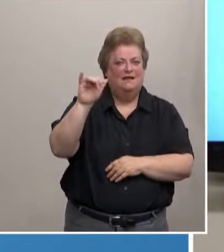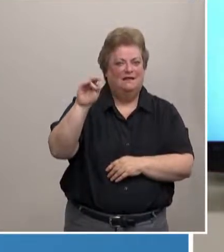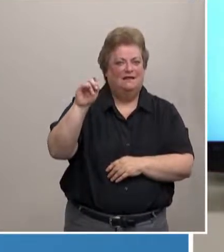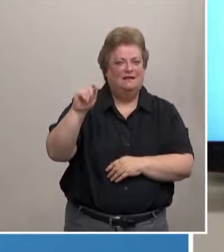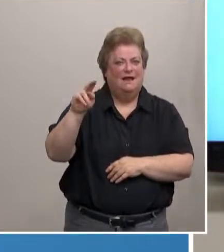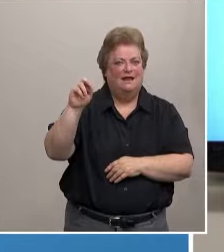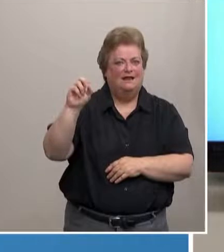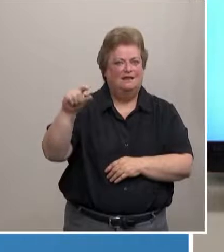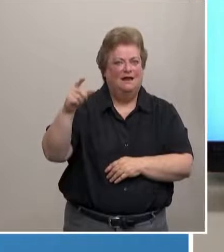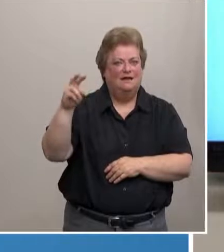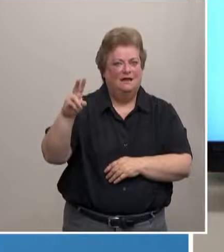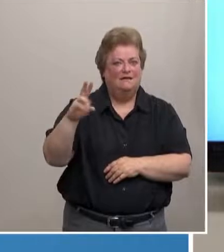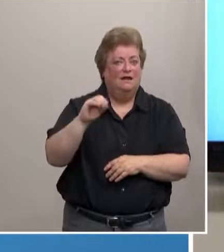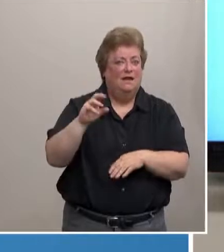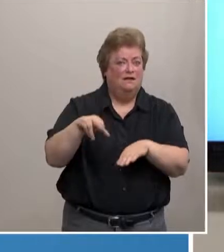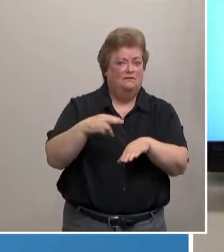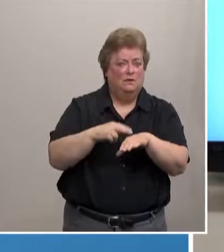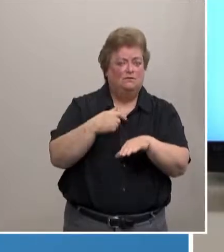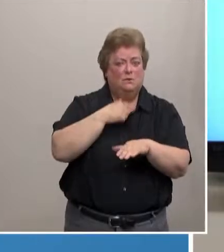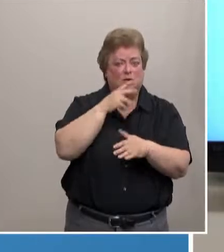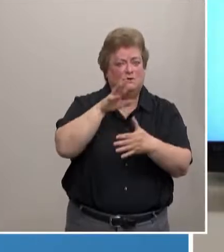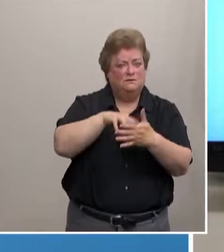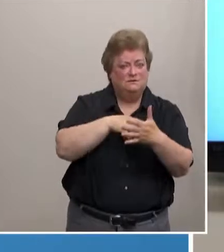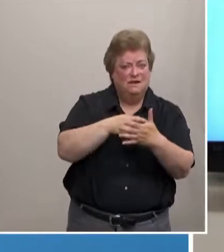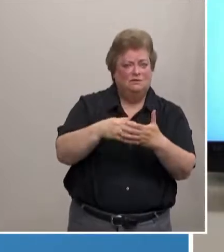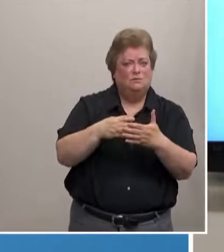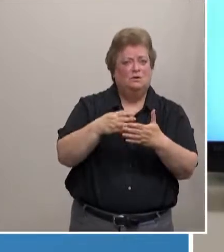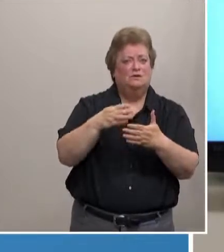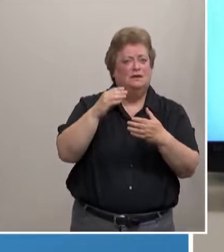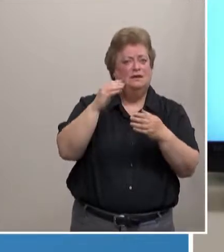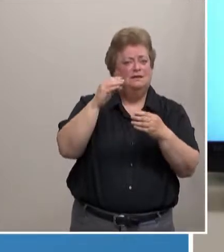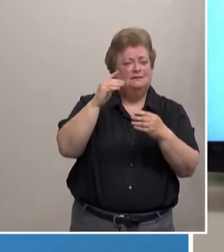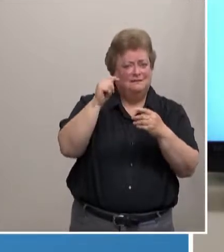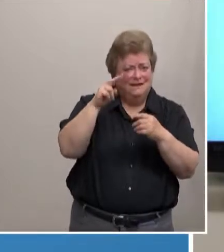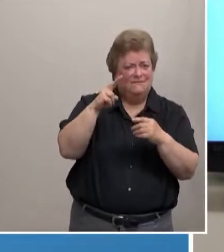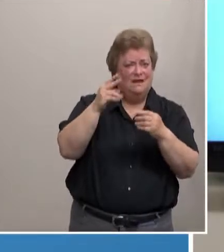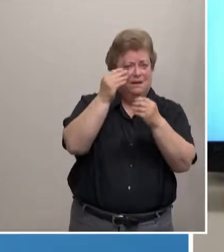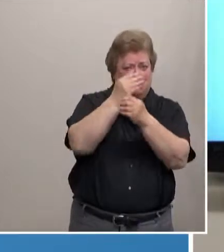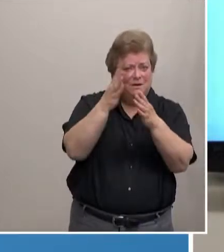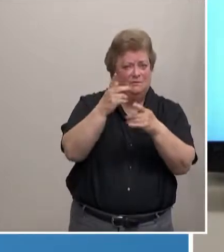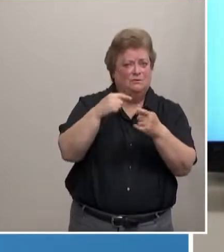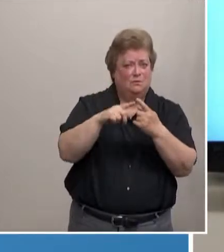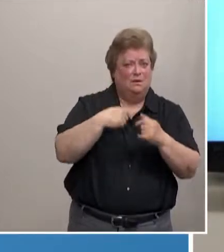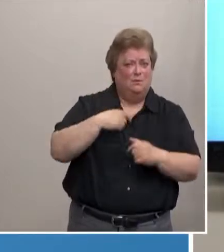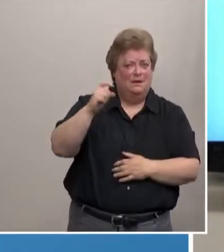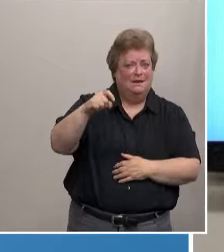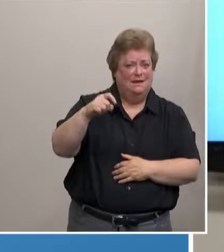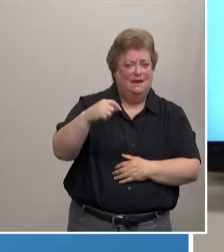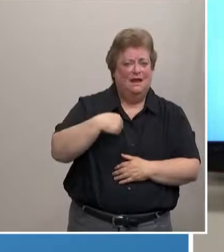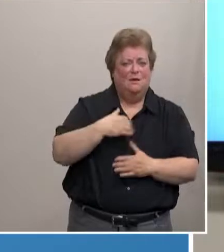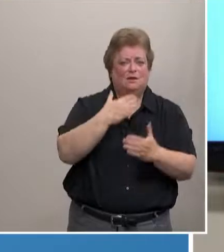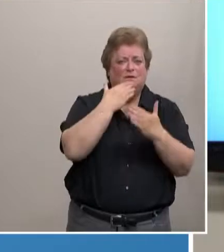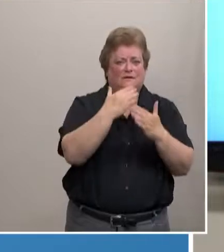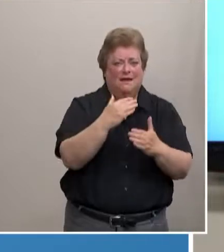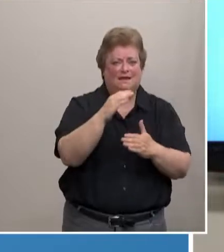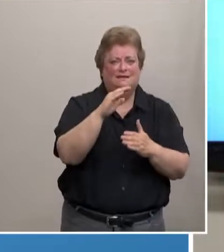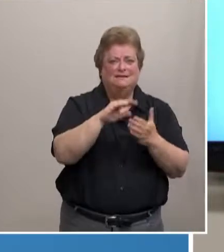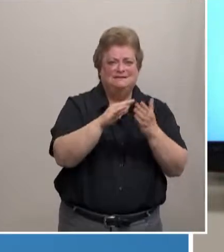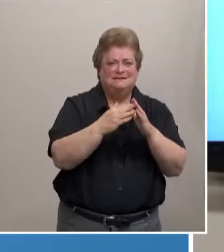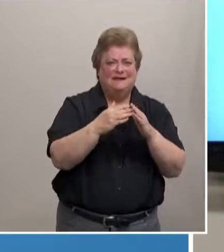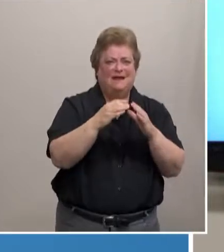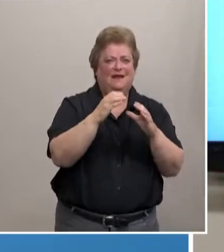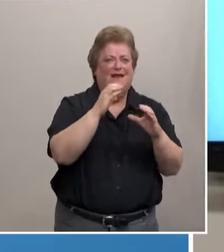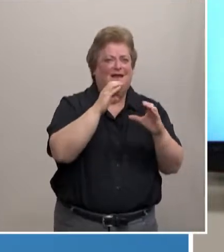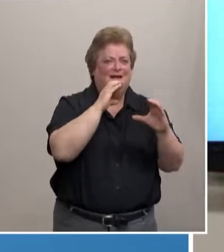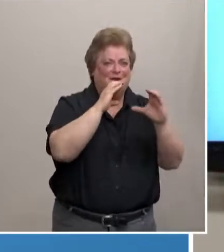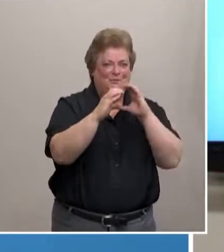covid19.lincoln.ne.gov. And of course, we will schedule televised briefings as needed. I want to thank everyone at City Communications, who were just cheering a